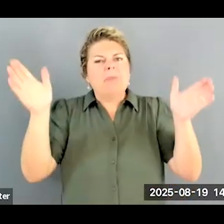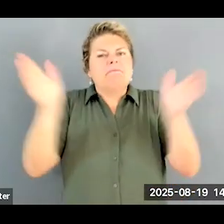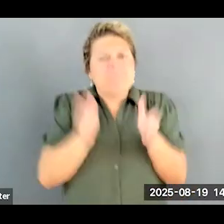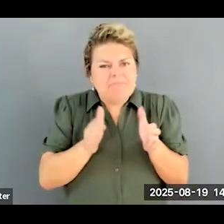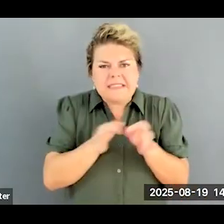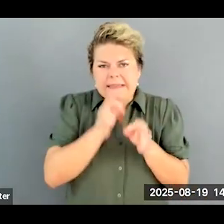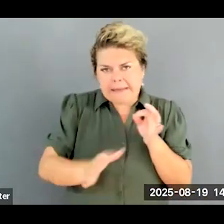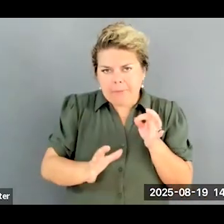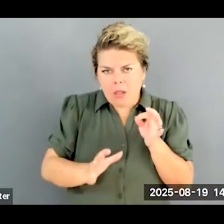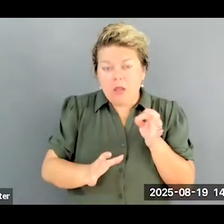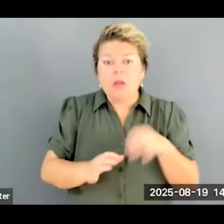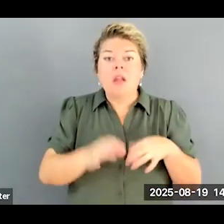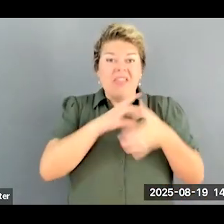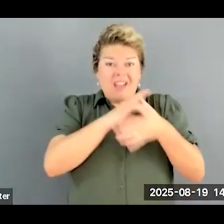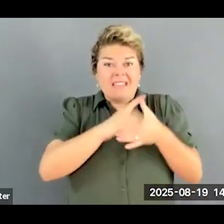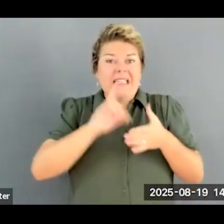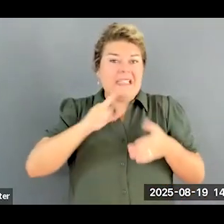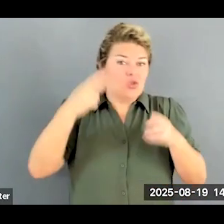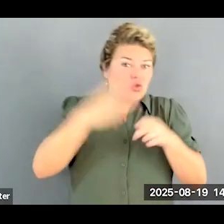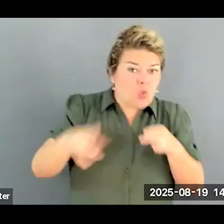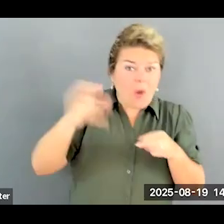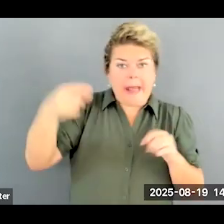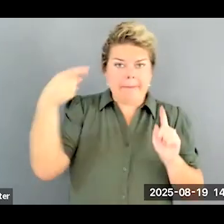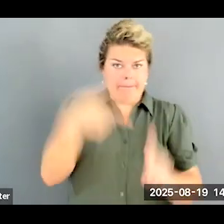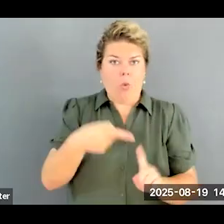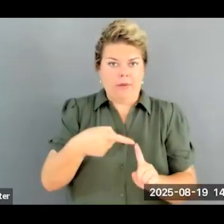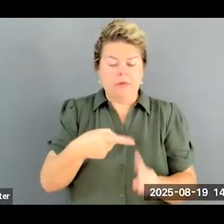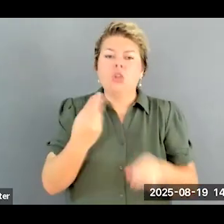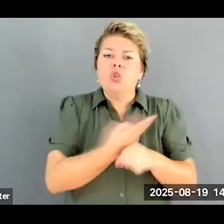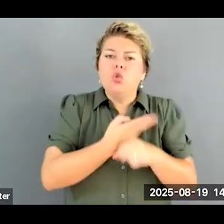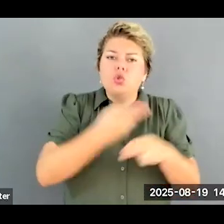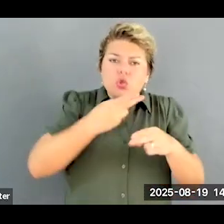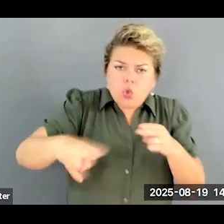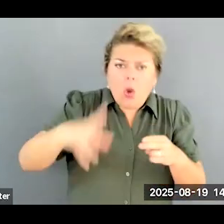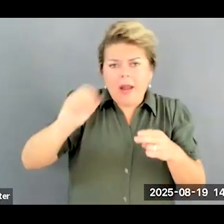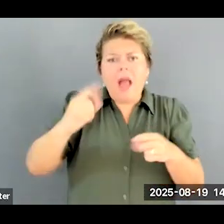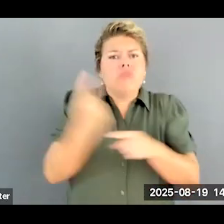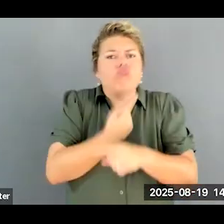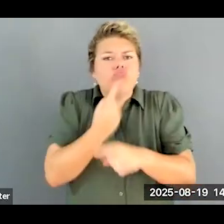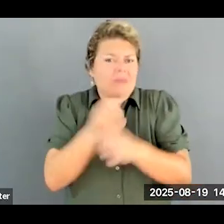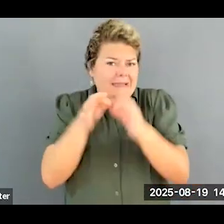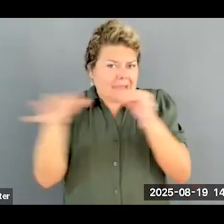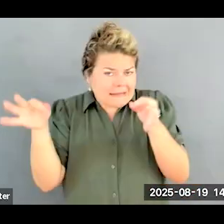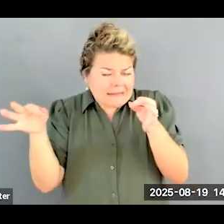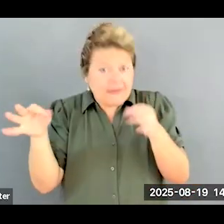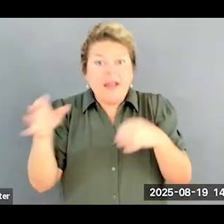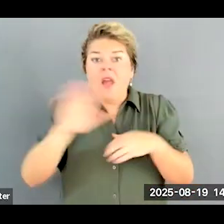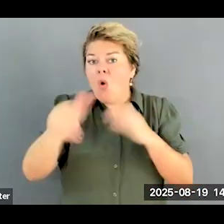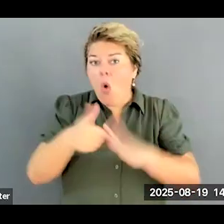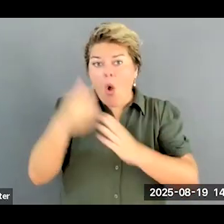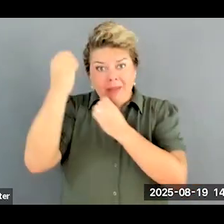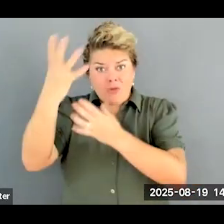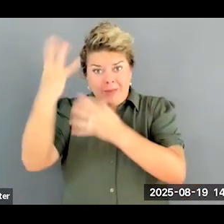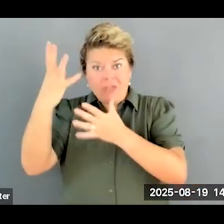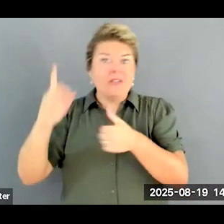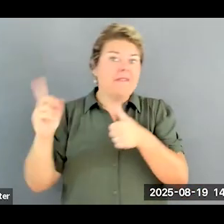want to keep the content short and to the point. Use short but logical sentences. Present information